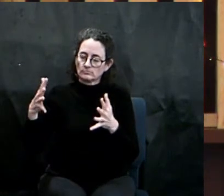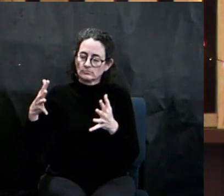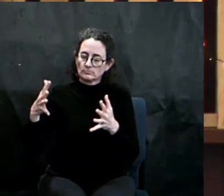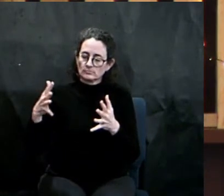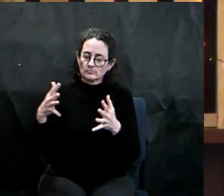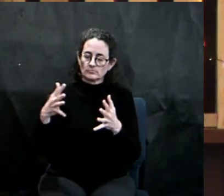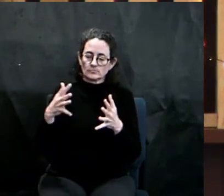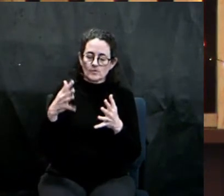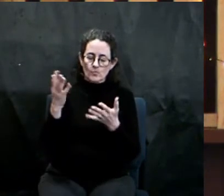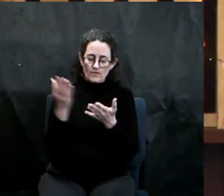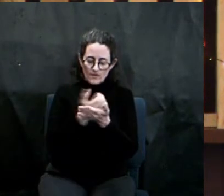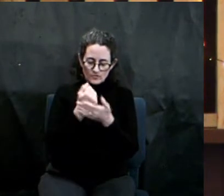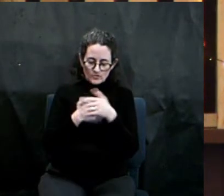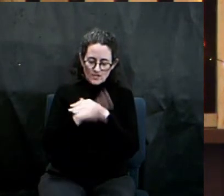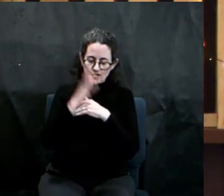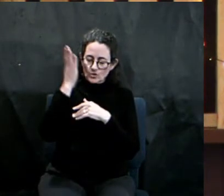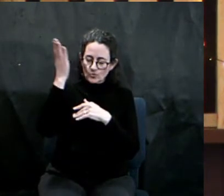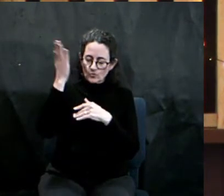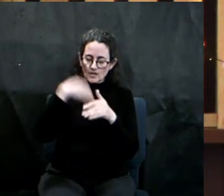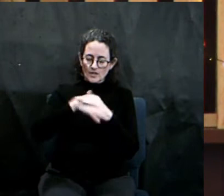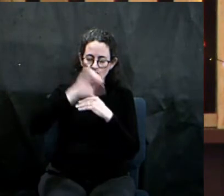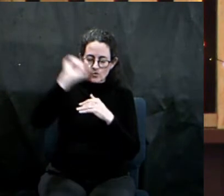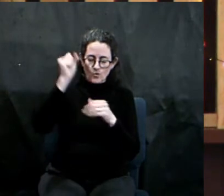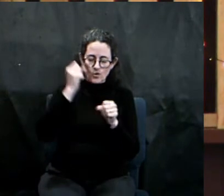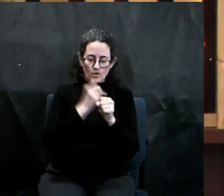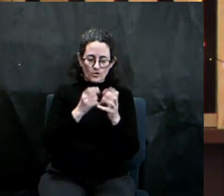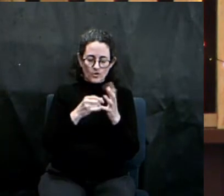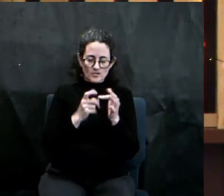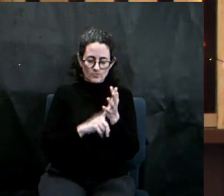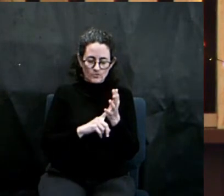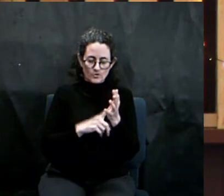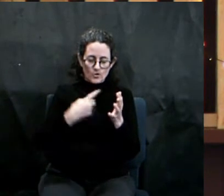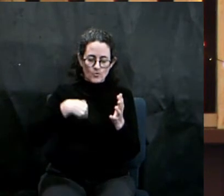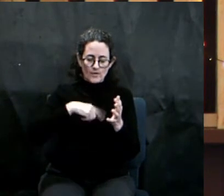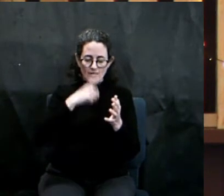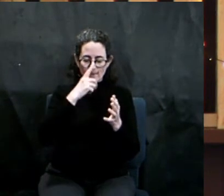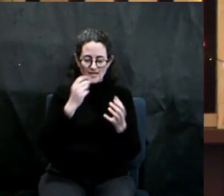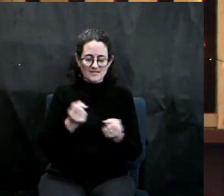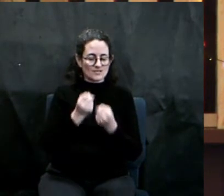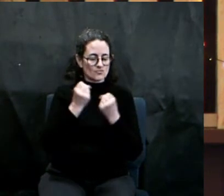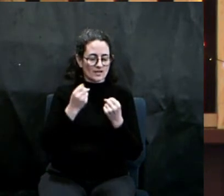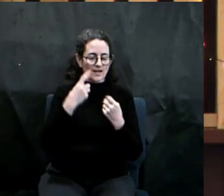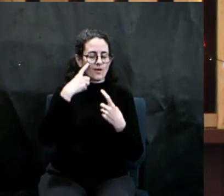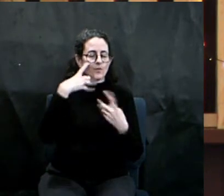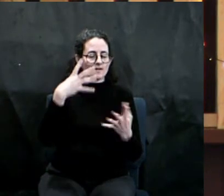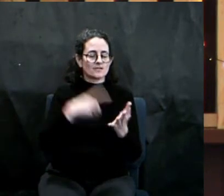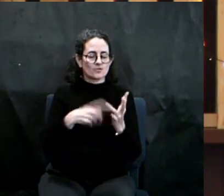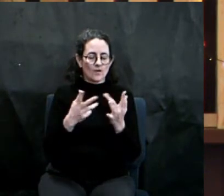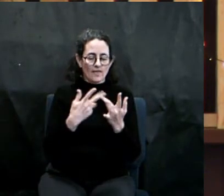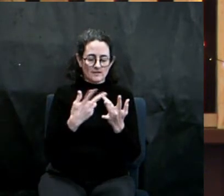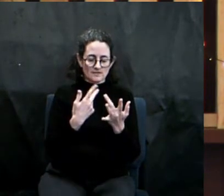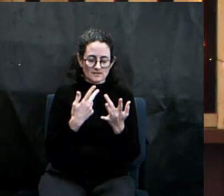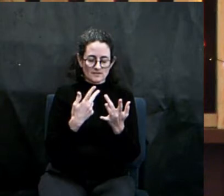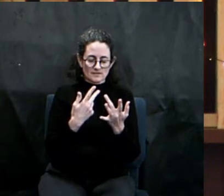gospel, that we might be a strength and a witness to others. Give us energy to serve our community in addition to those who